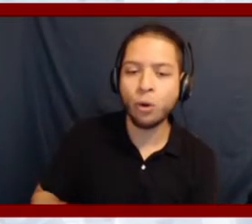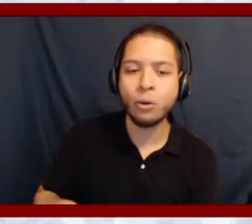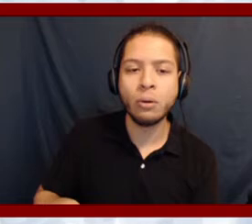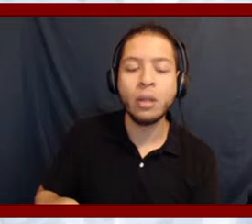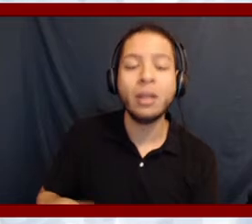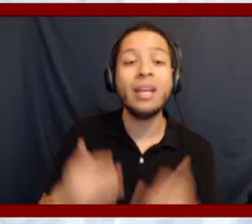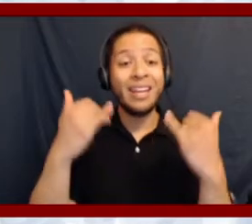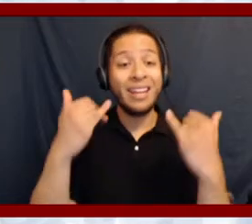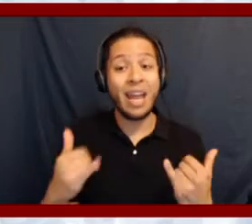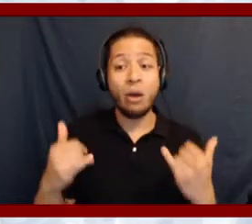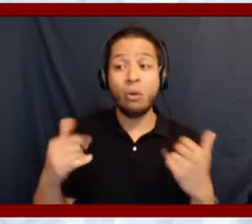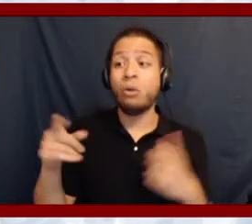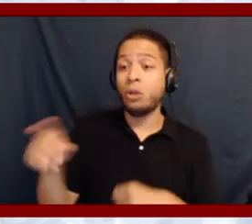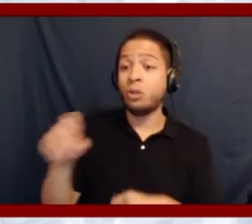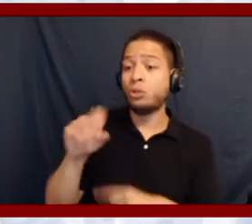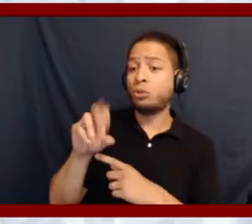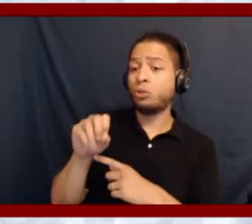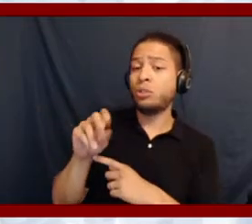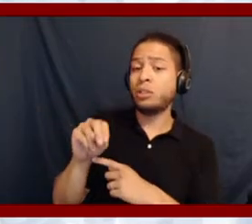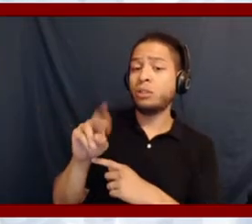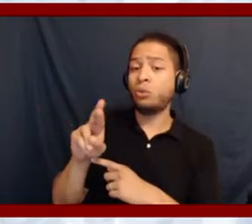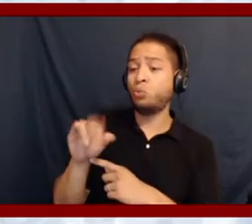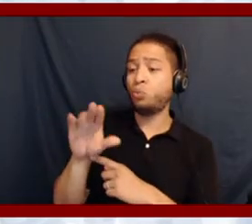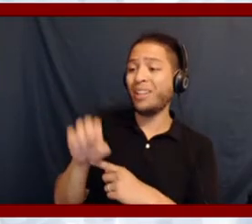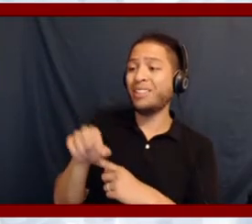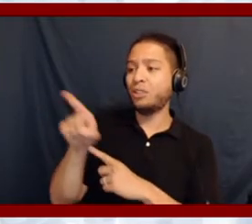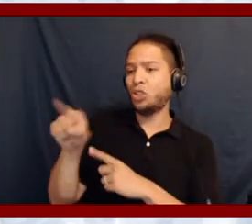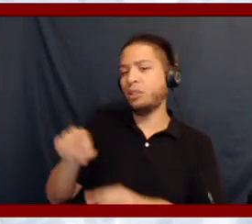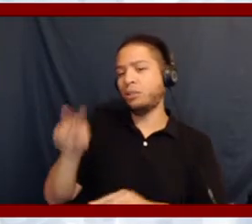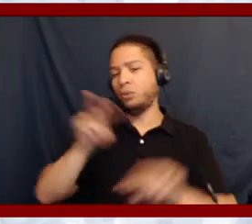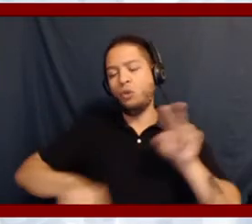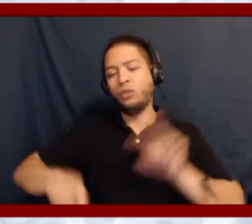overseeing a whole of government racial equity